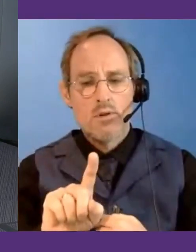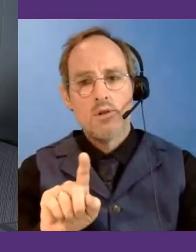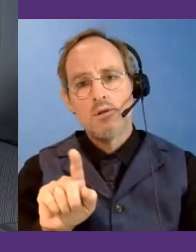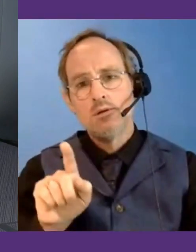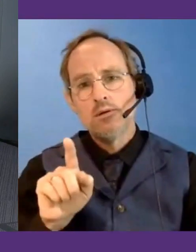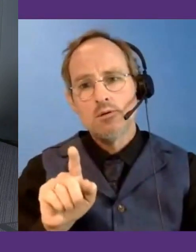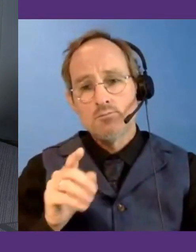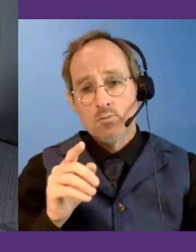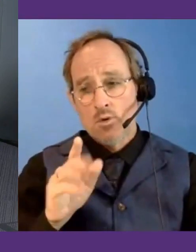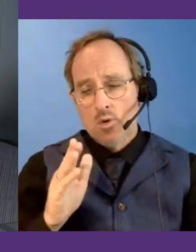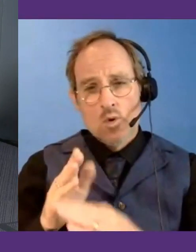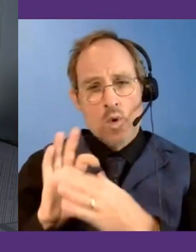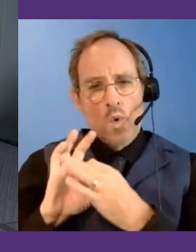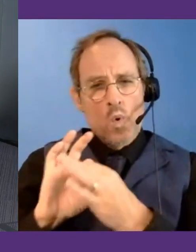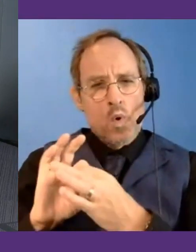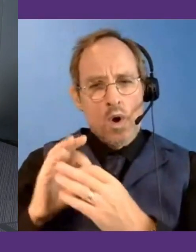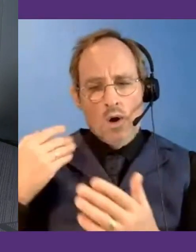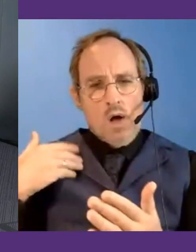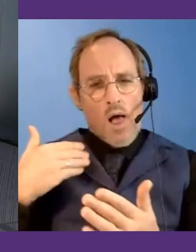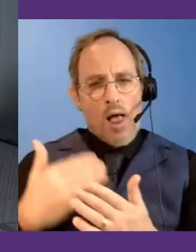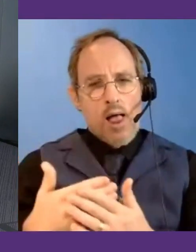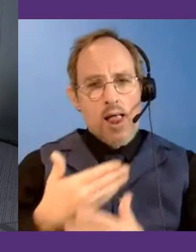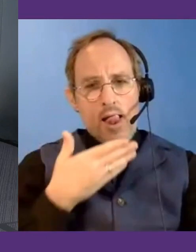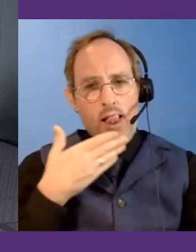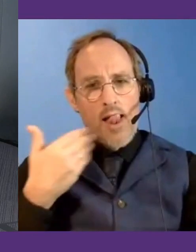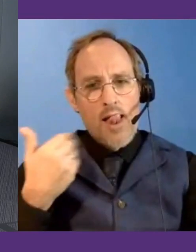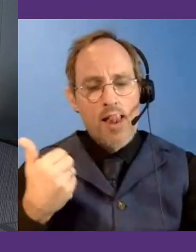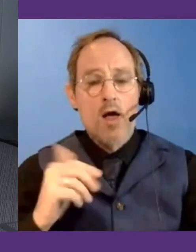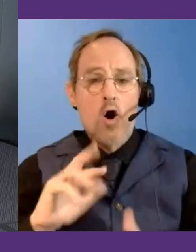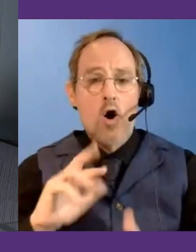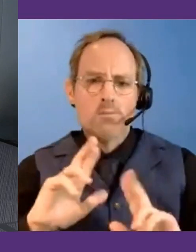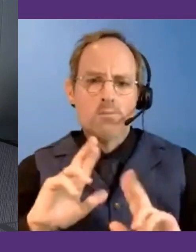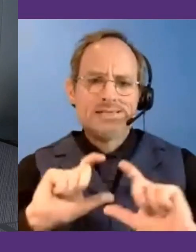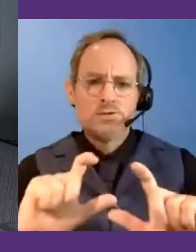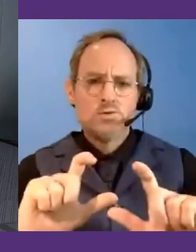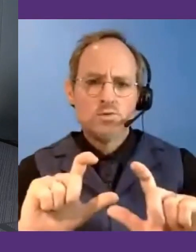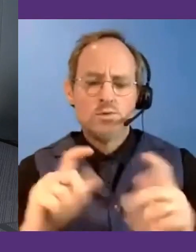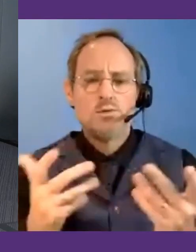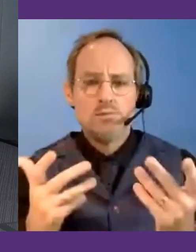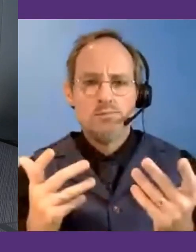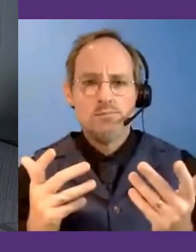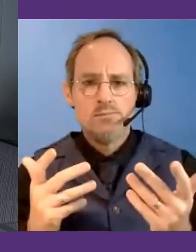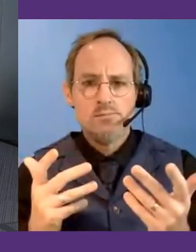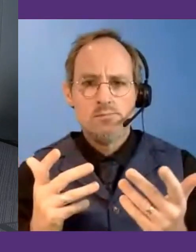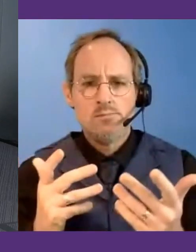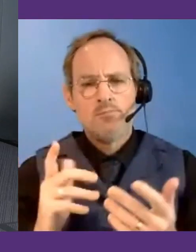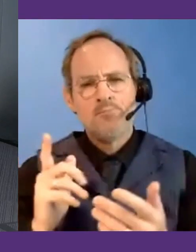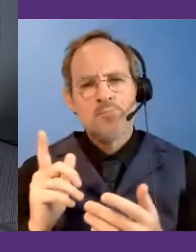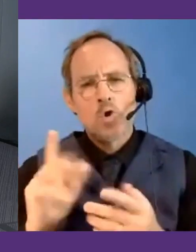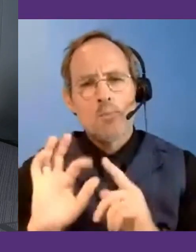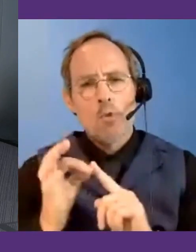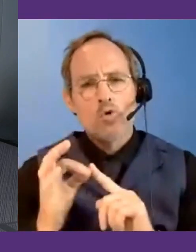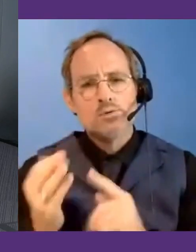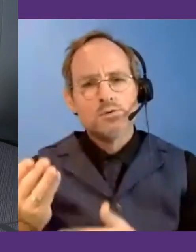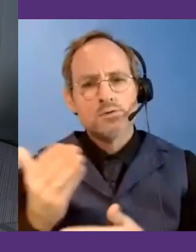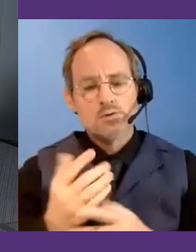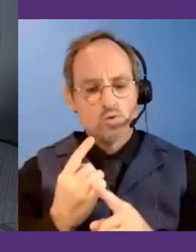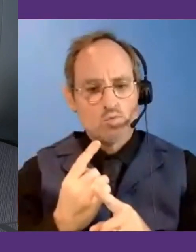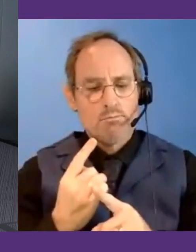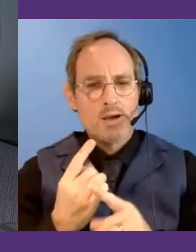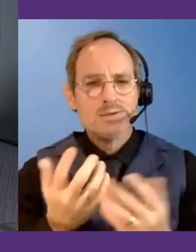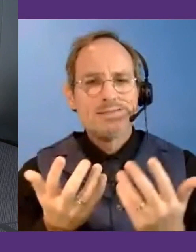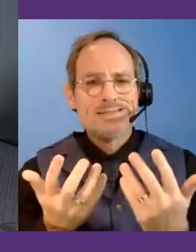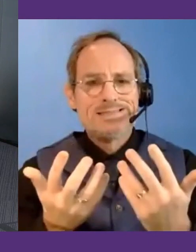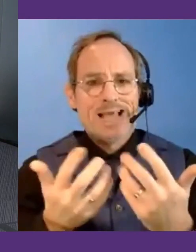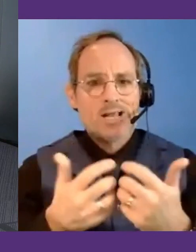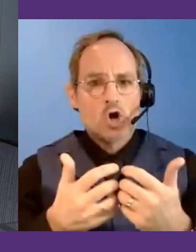able to continue that, definitely. And I think it's a really good point about how new technologies are coming